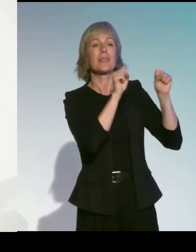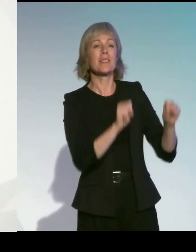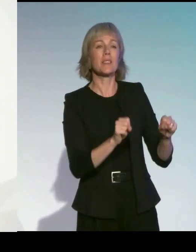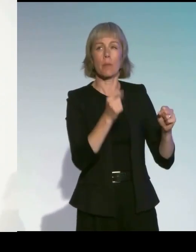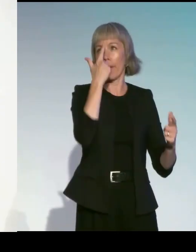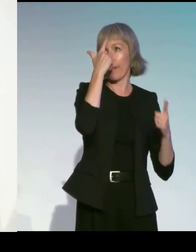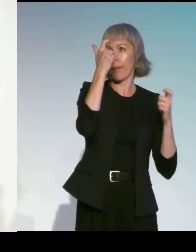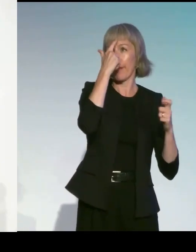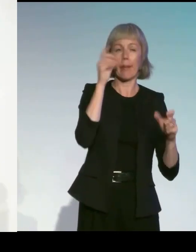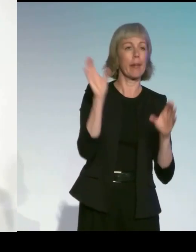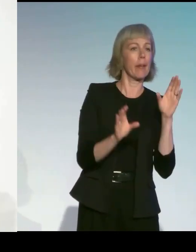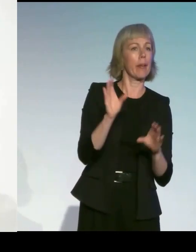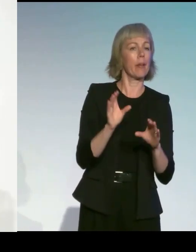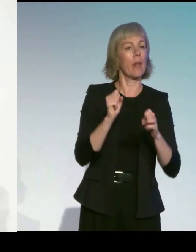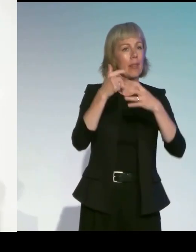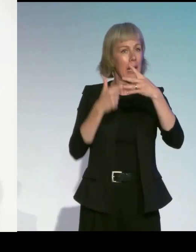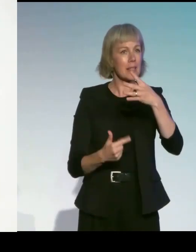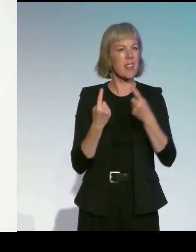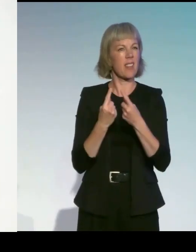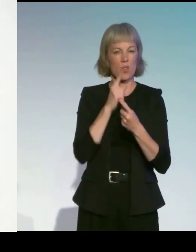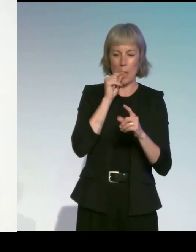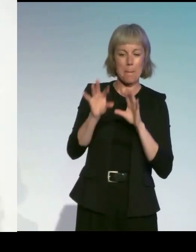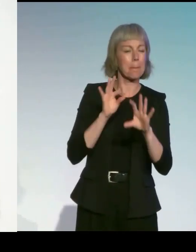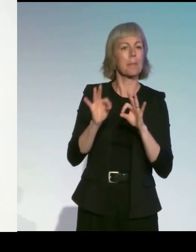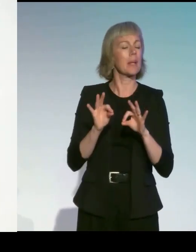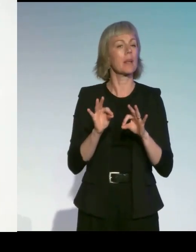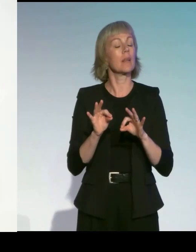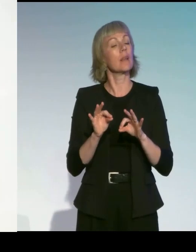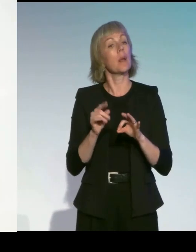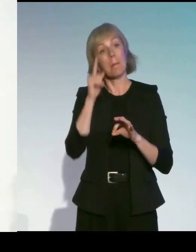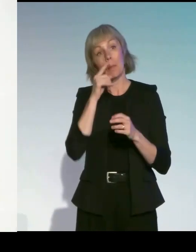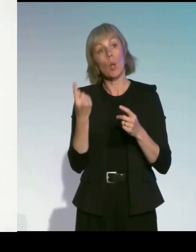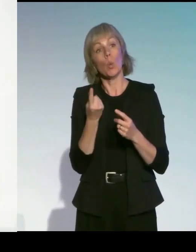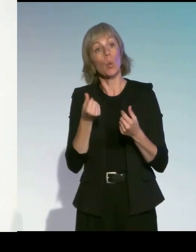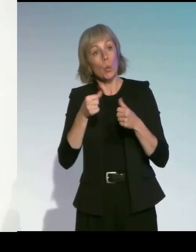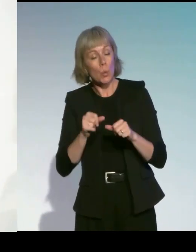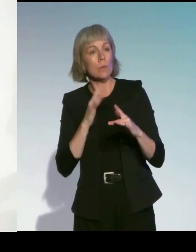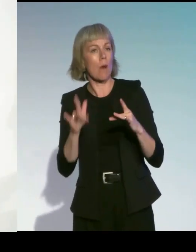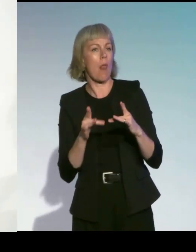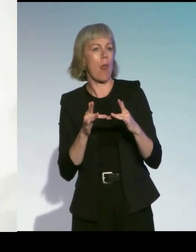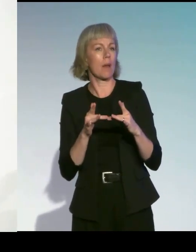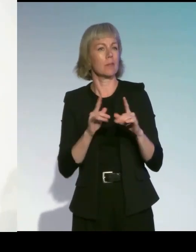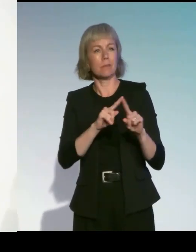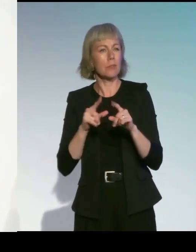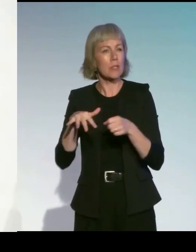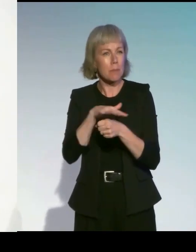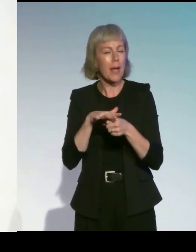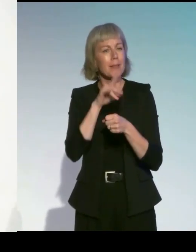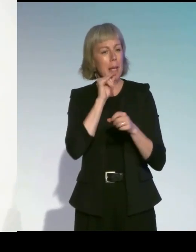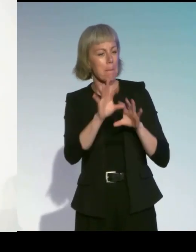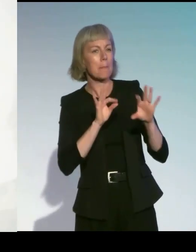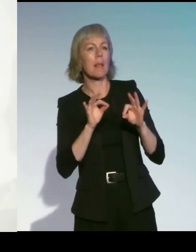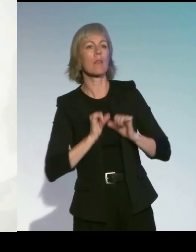that the platforms are designating, and to be able to create their own tags and their own meanings. So I guess there's this kind of a dual approach there